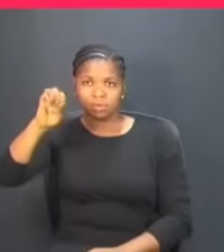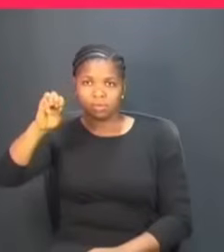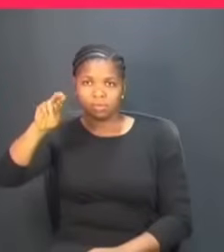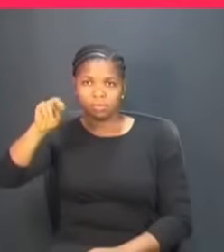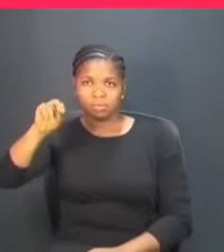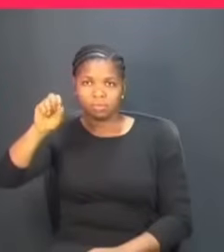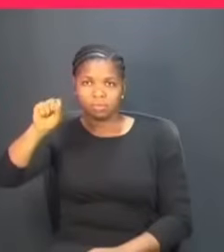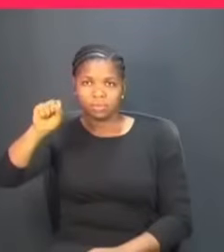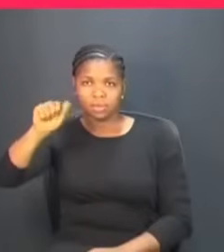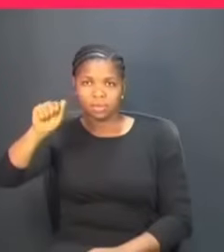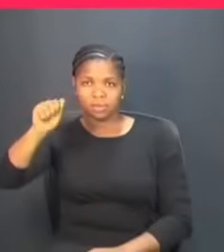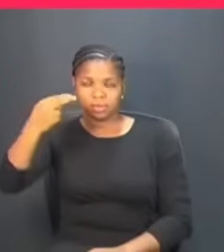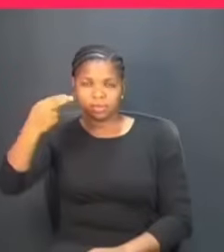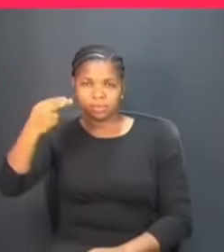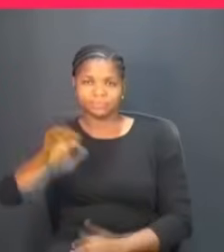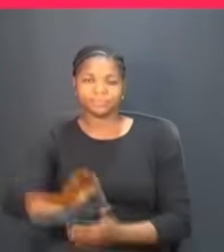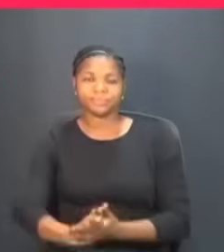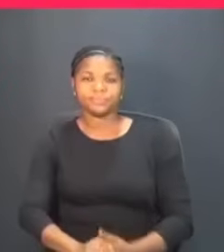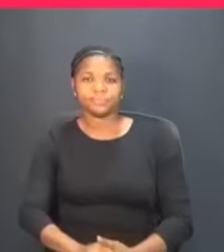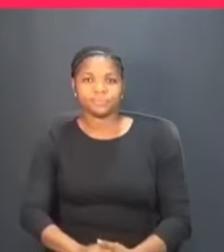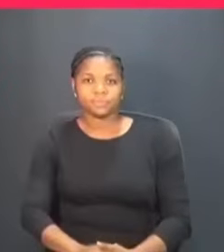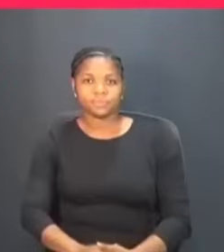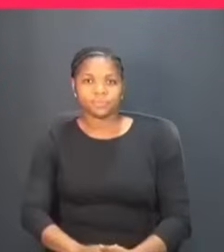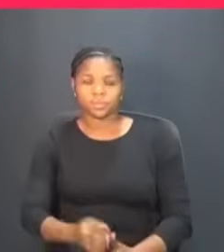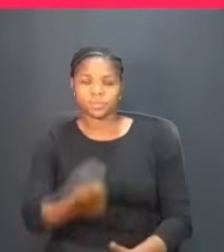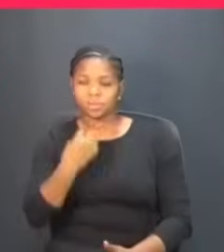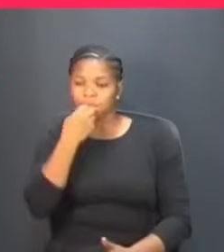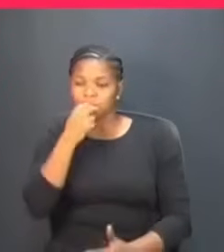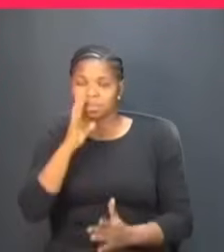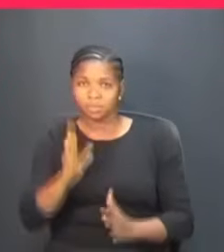Mr. Speaker, the Minister for